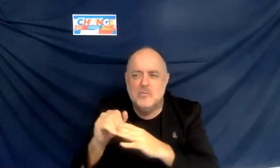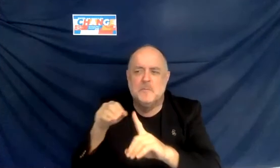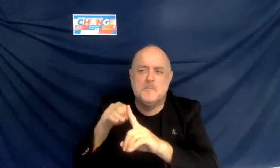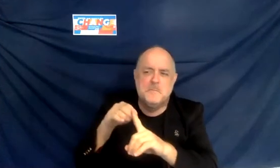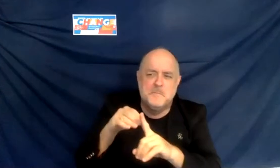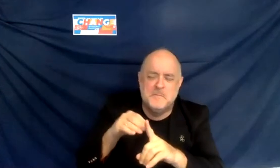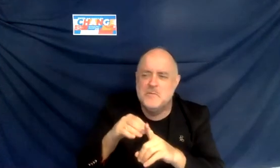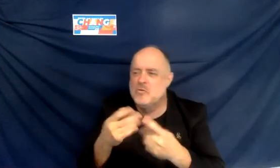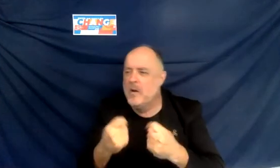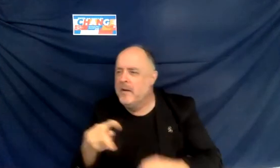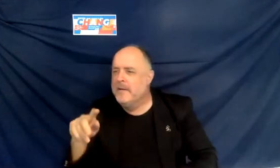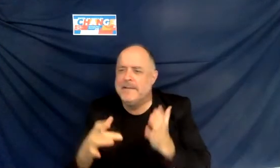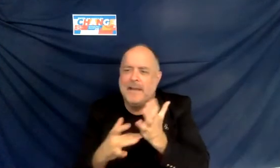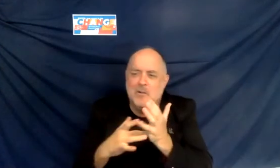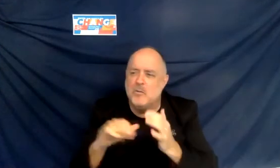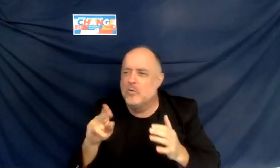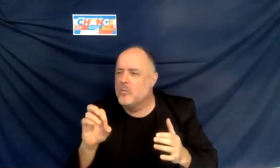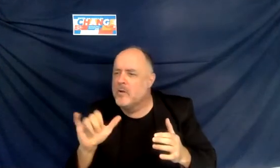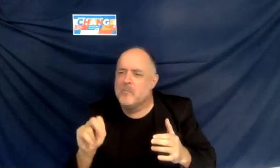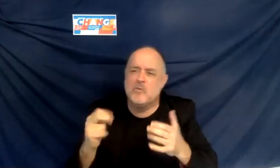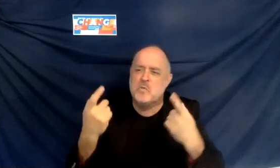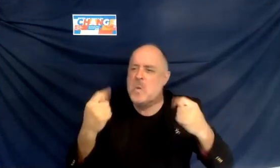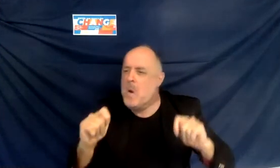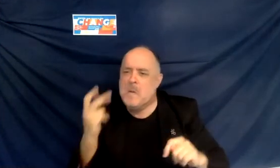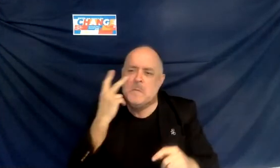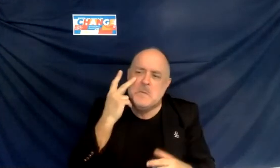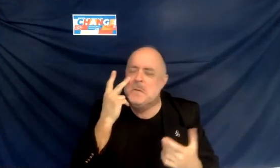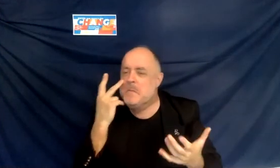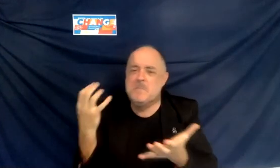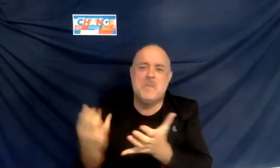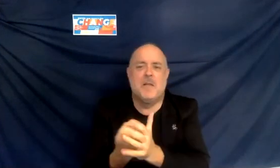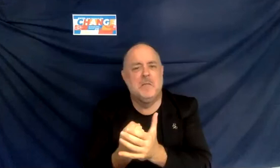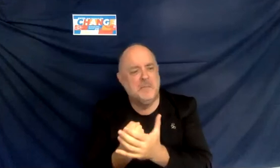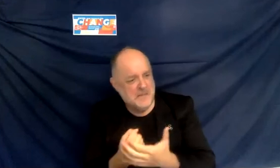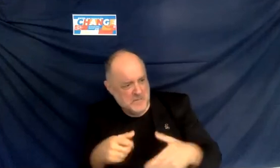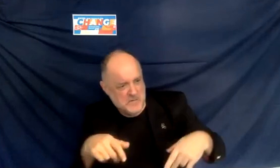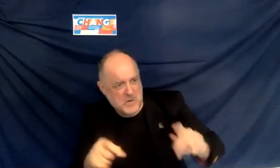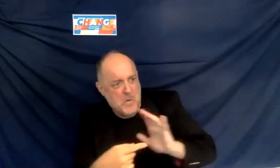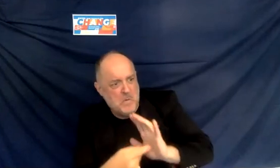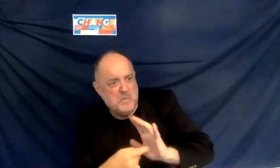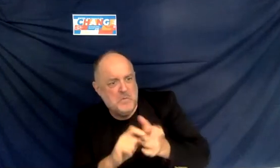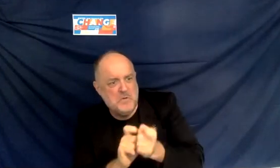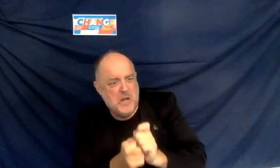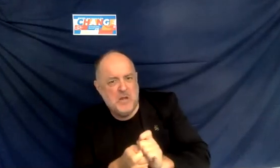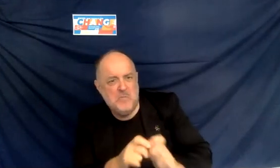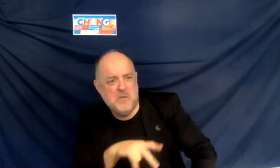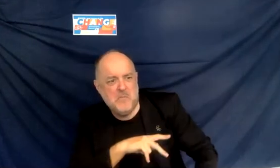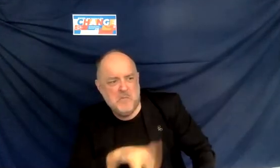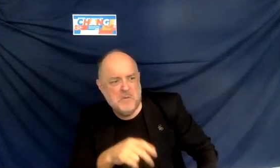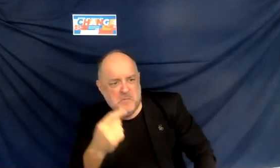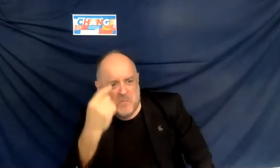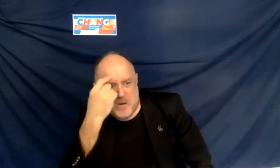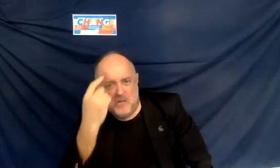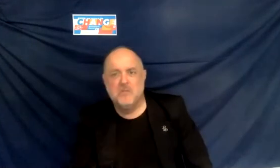some tactical urbanism, test out some pilots, and really take advantage while we can to change people. Because this is exactly what happened in